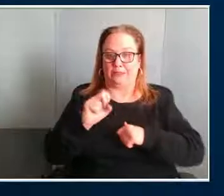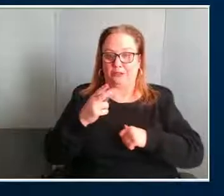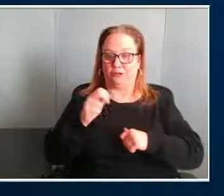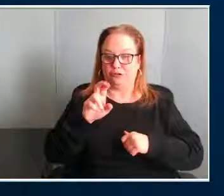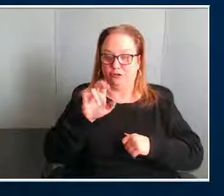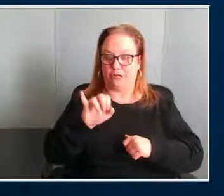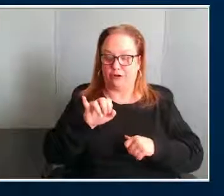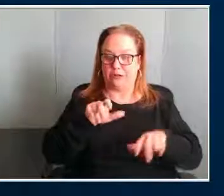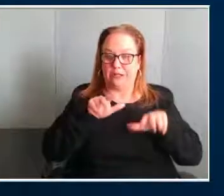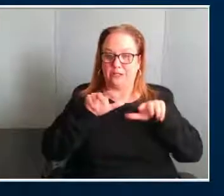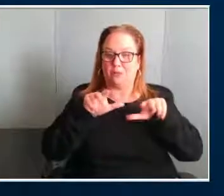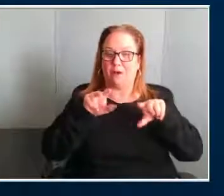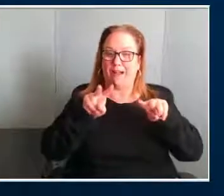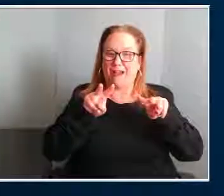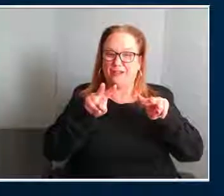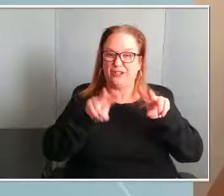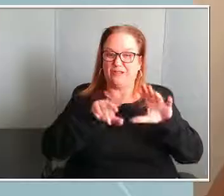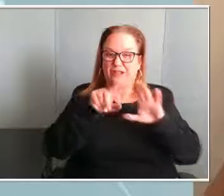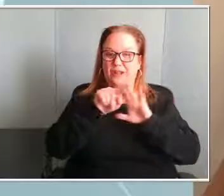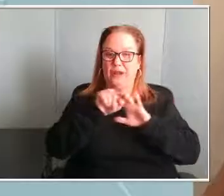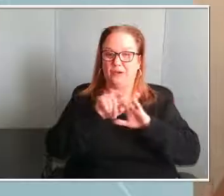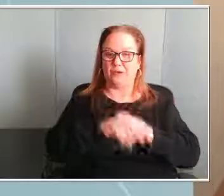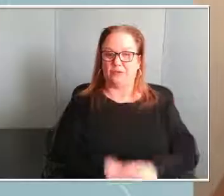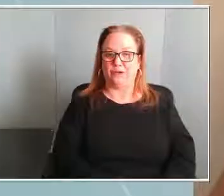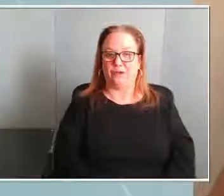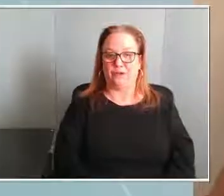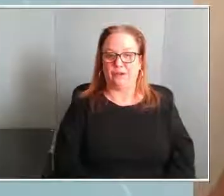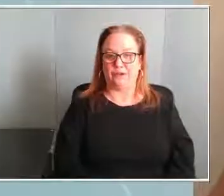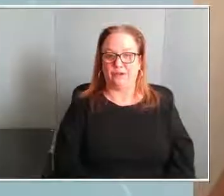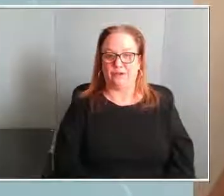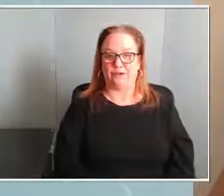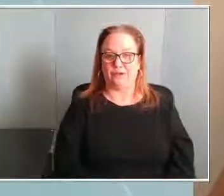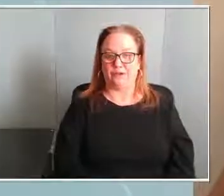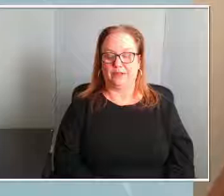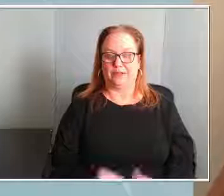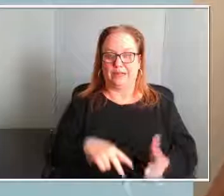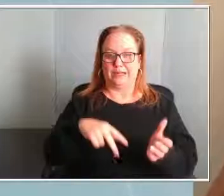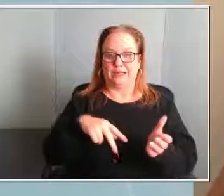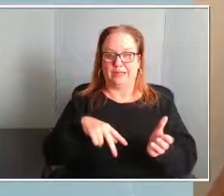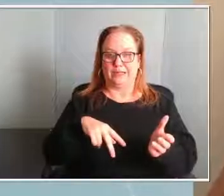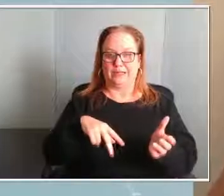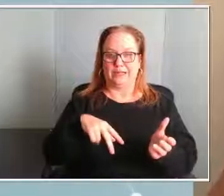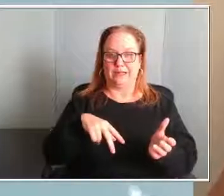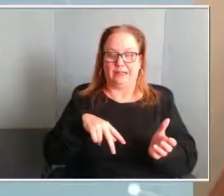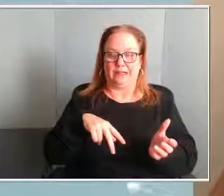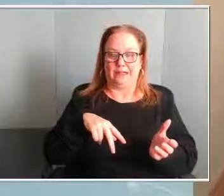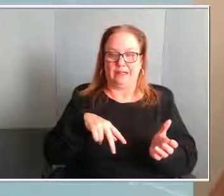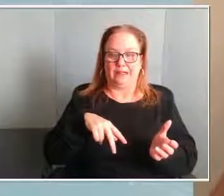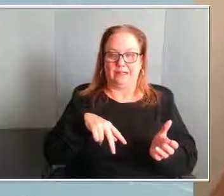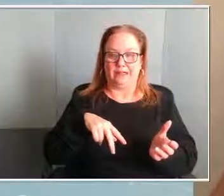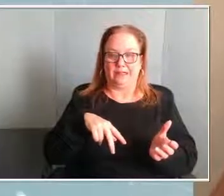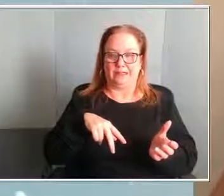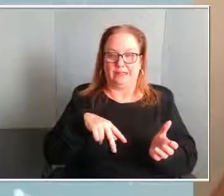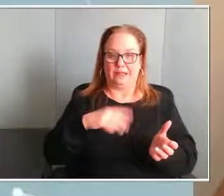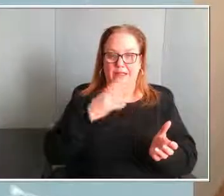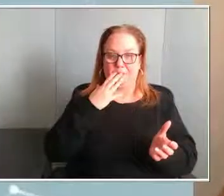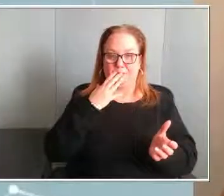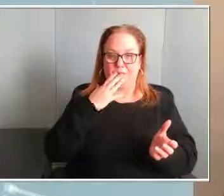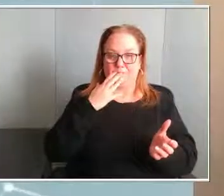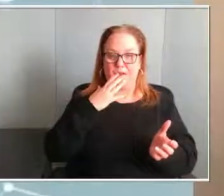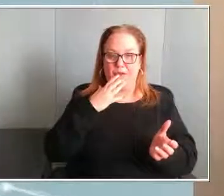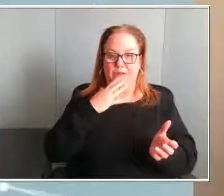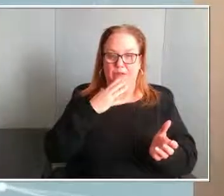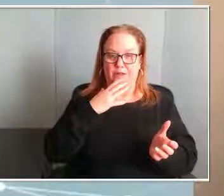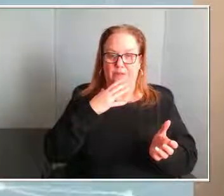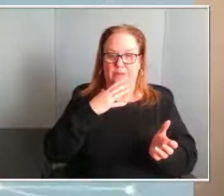watch a little bit of what you recorded. There's a good straighten. Okay. Good. Think really, try to make this hip touch